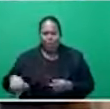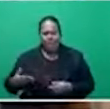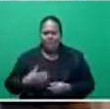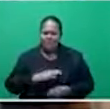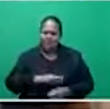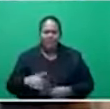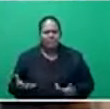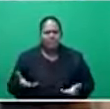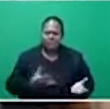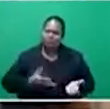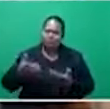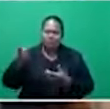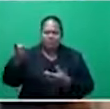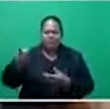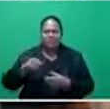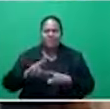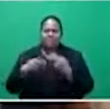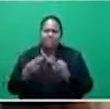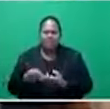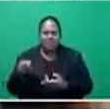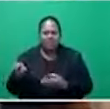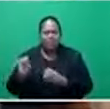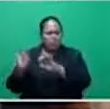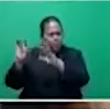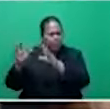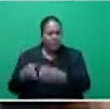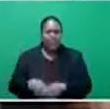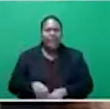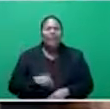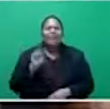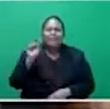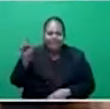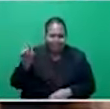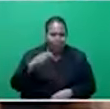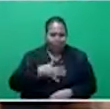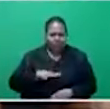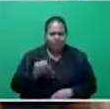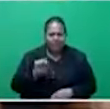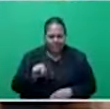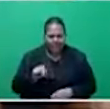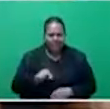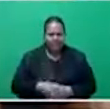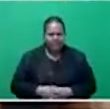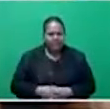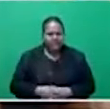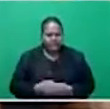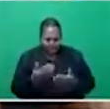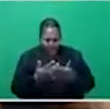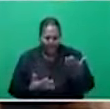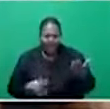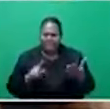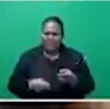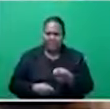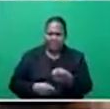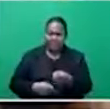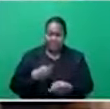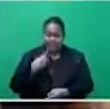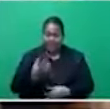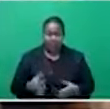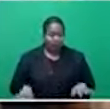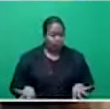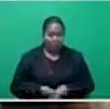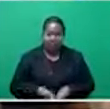wives, we want to bring our family members. That was what they were discussing. And to say, and to rubbish that,